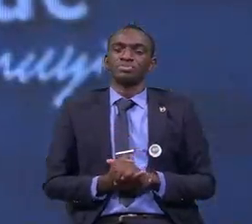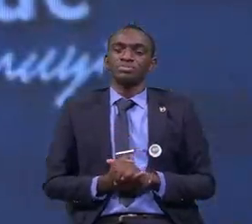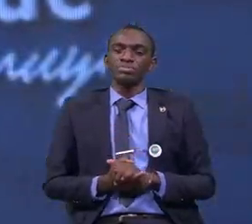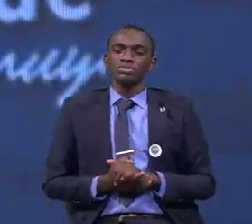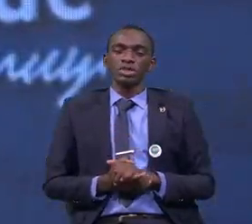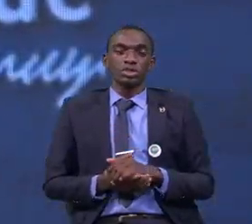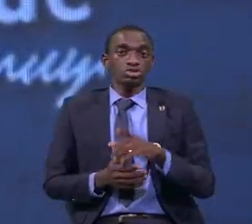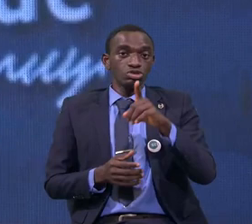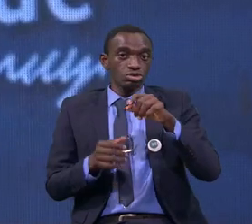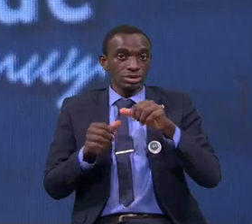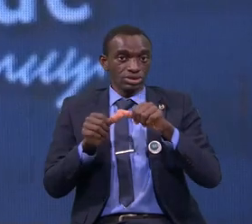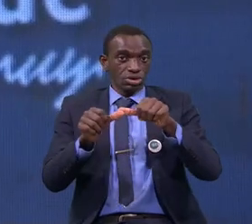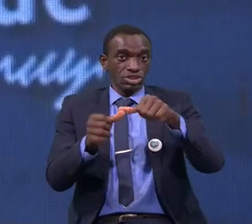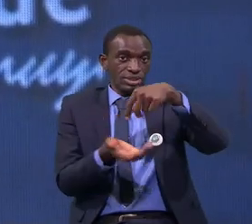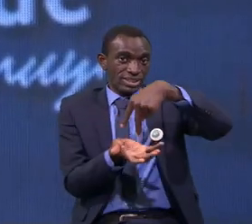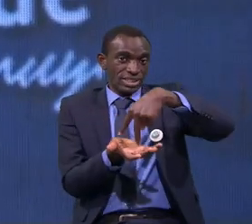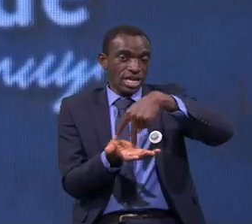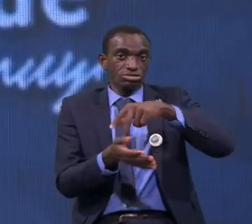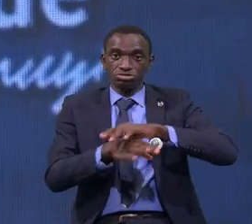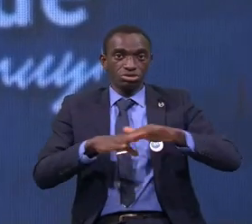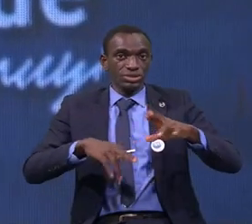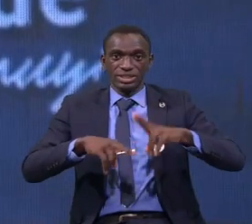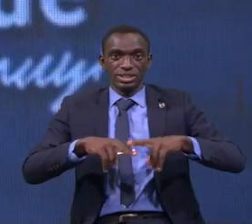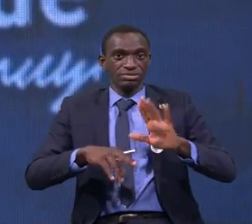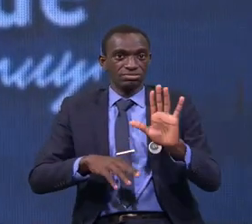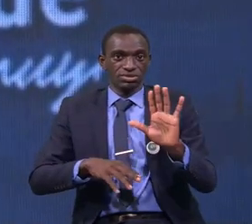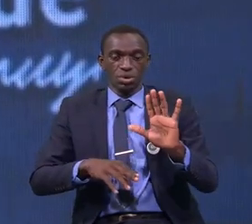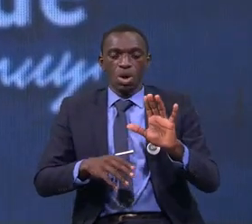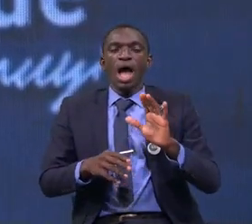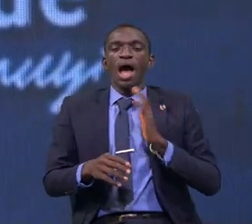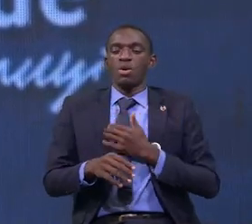Keep on standing, keep on standing. Our counselors are there.